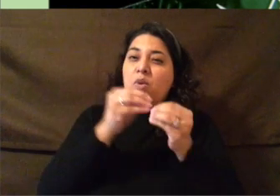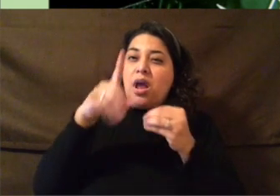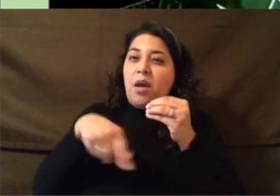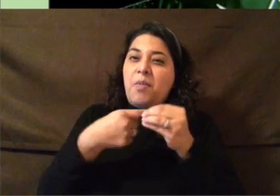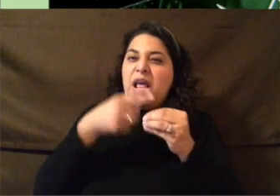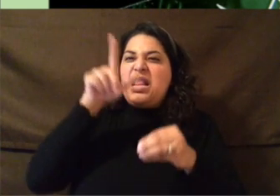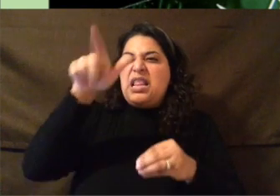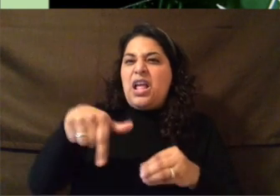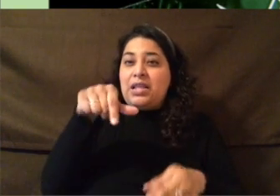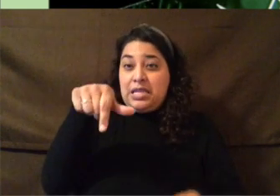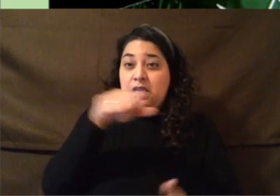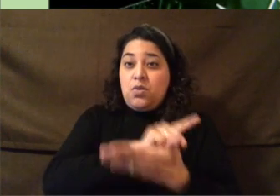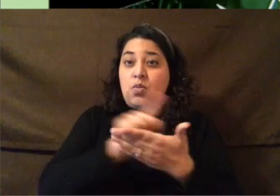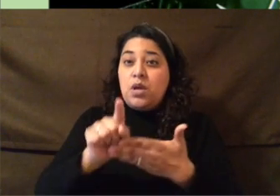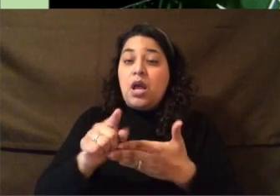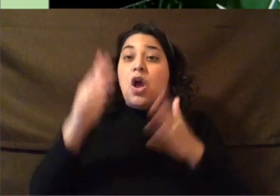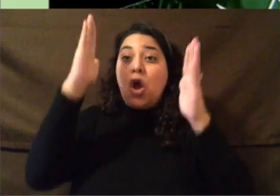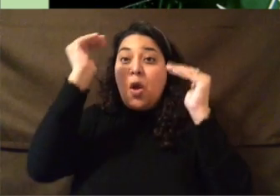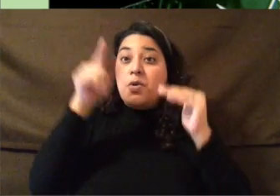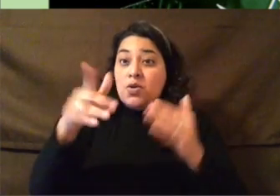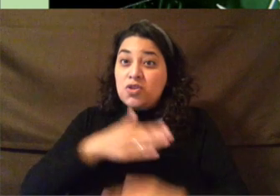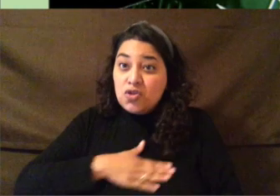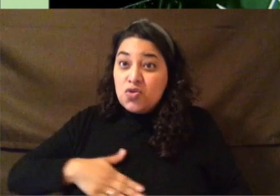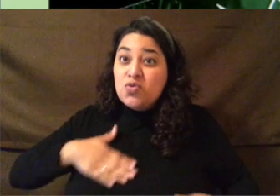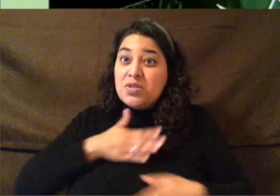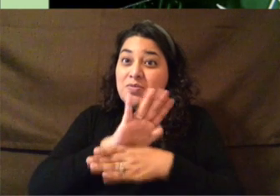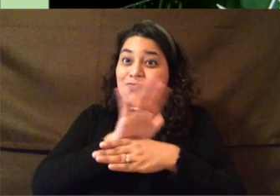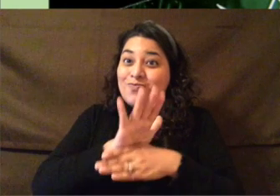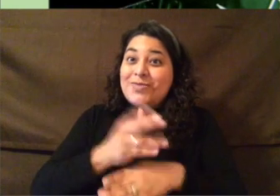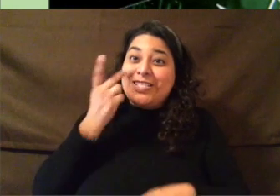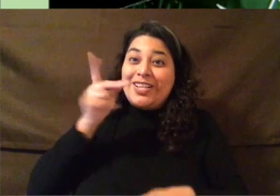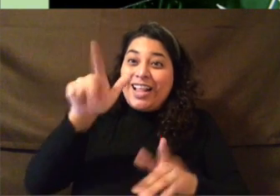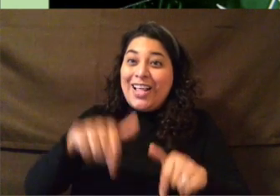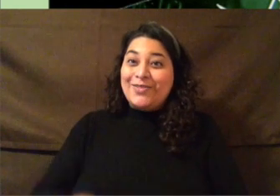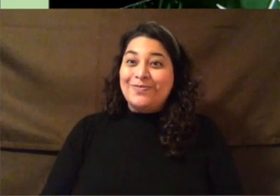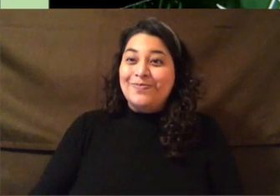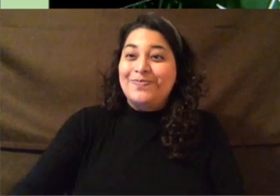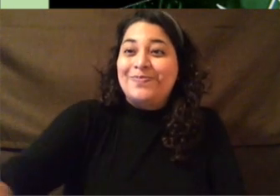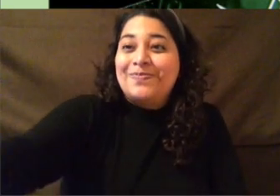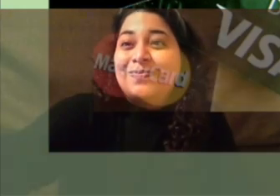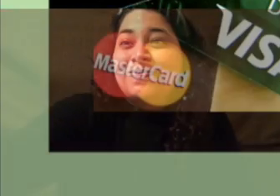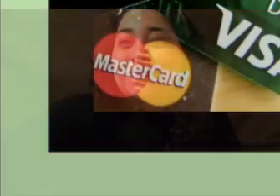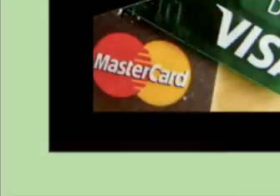we're going to learn more about this later on this week. I hope you enjoyed this video. I will see you later.